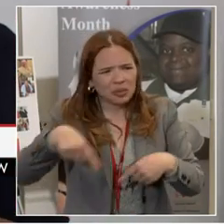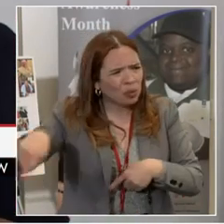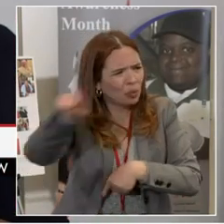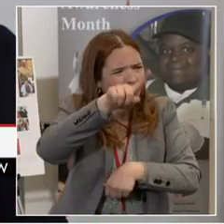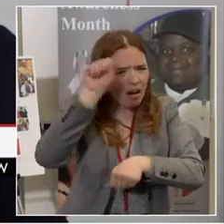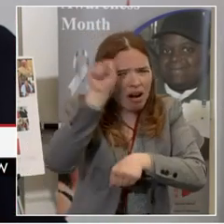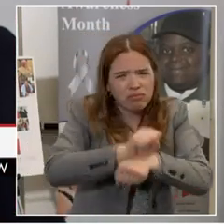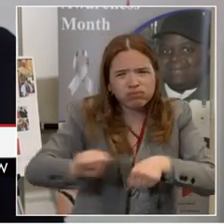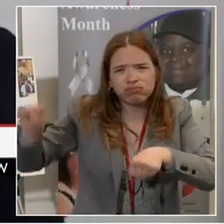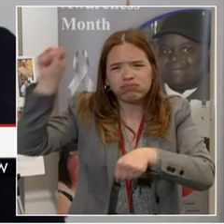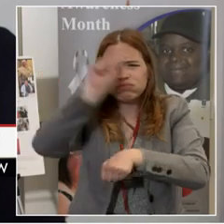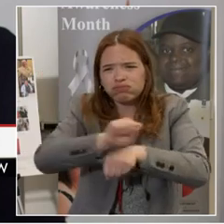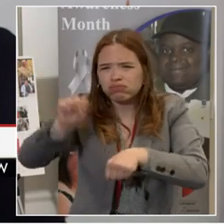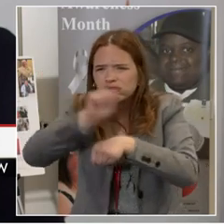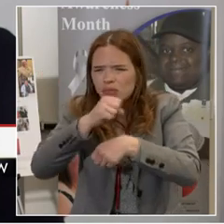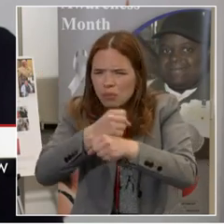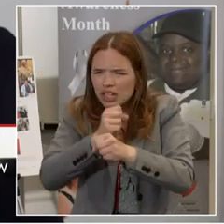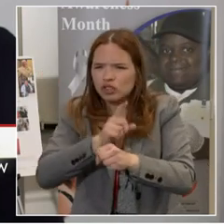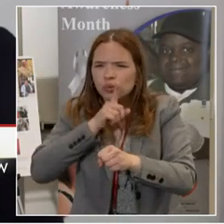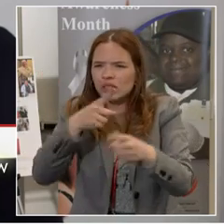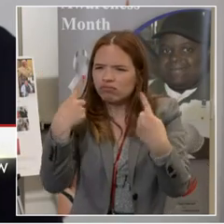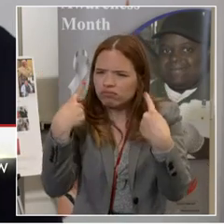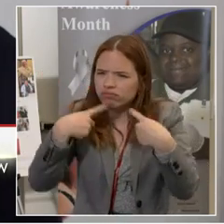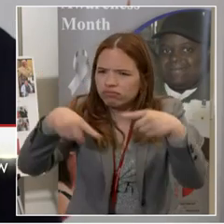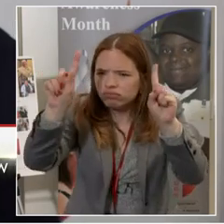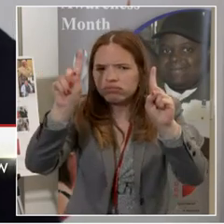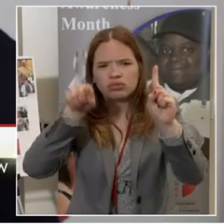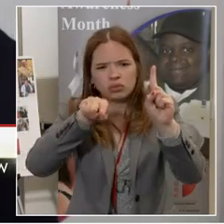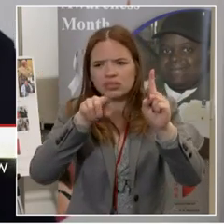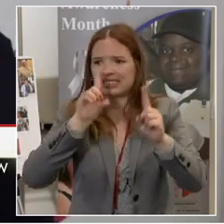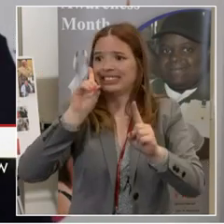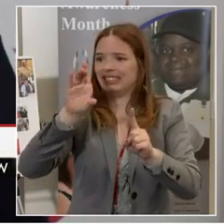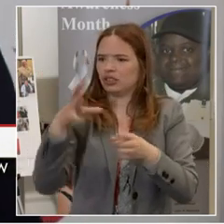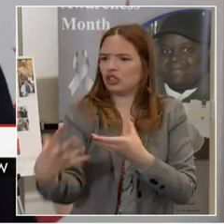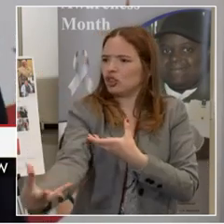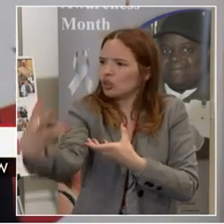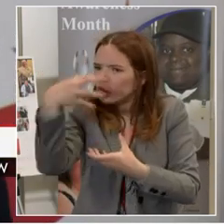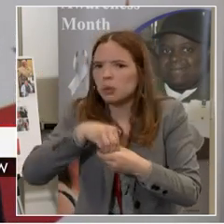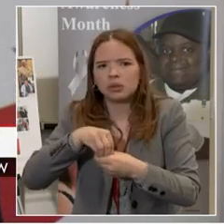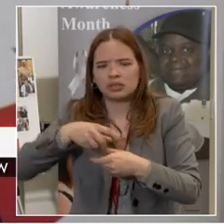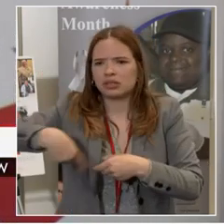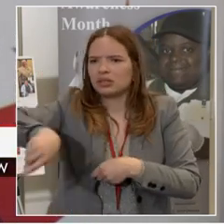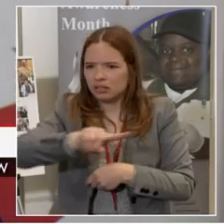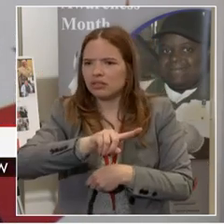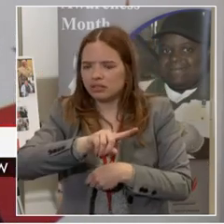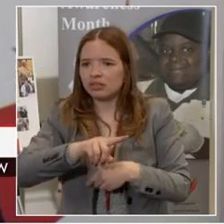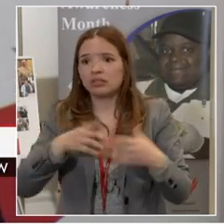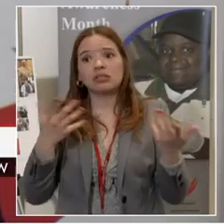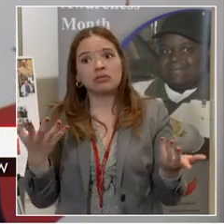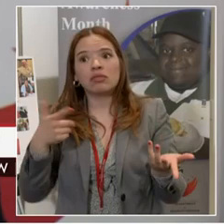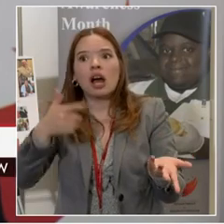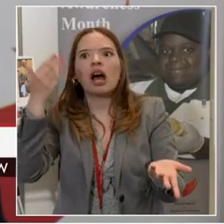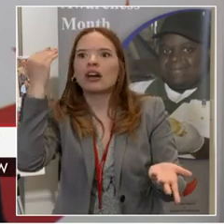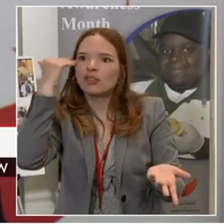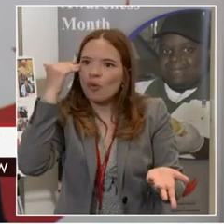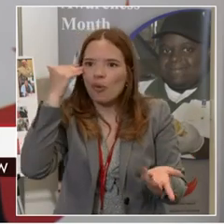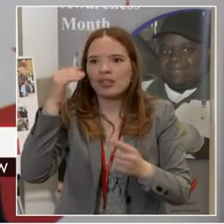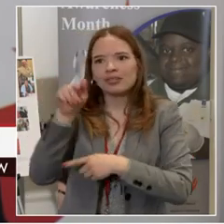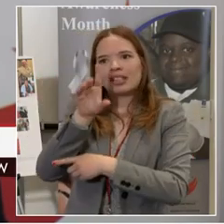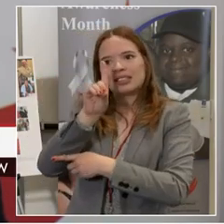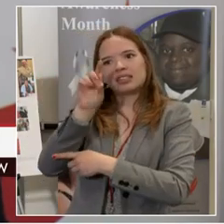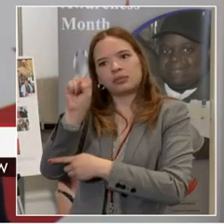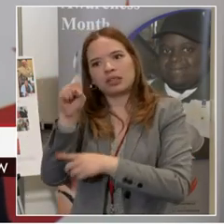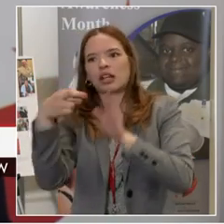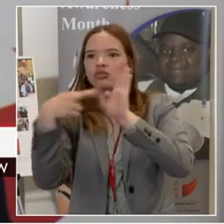inclusive. So I know that DDS always represents us well and is